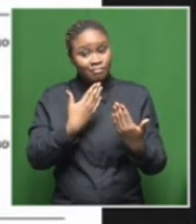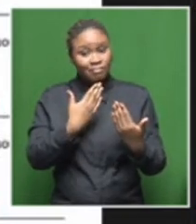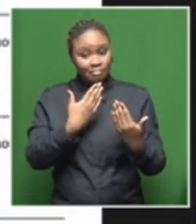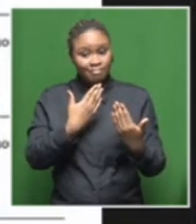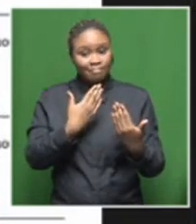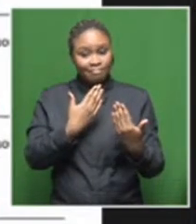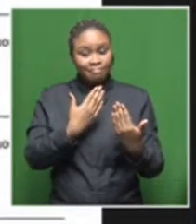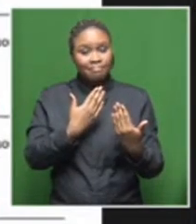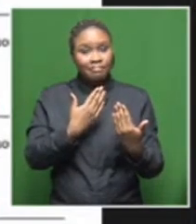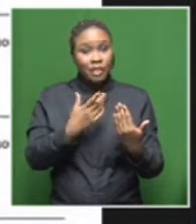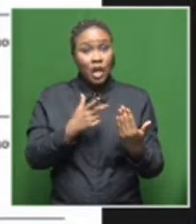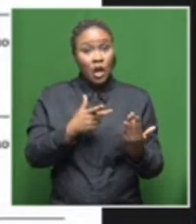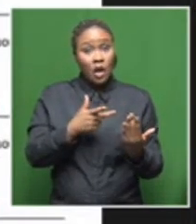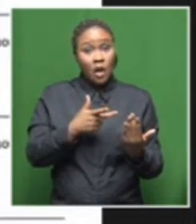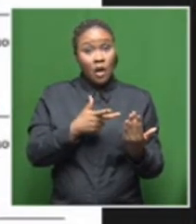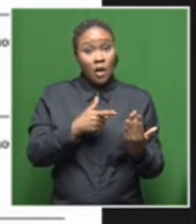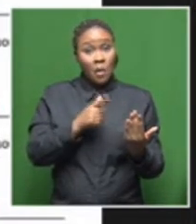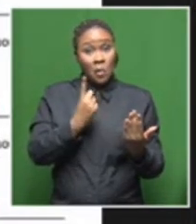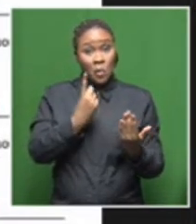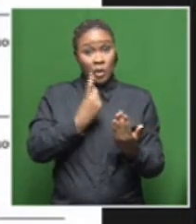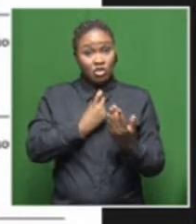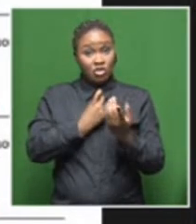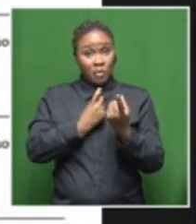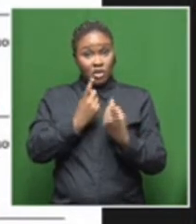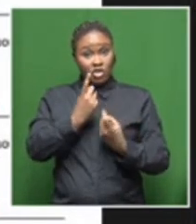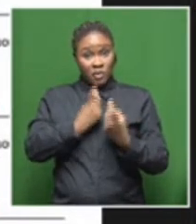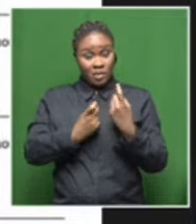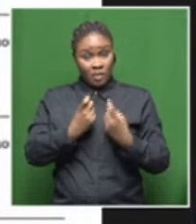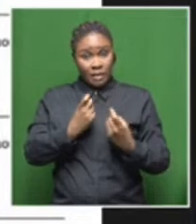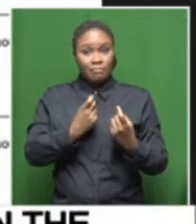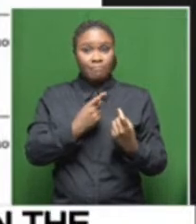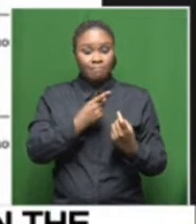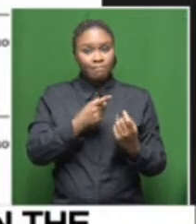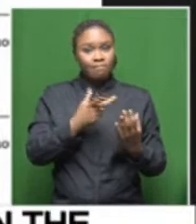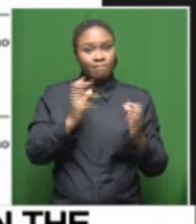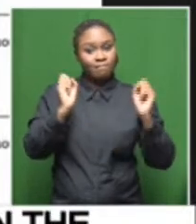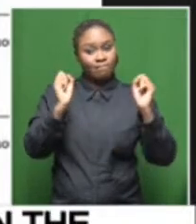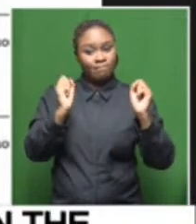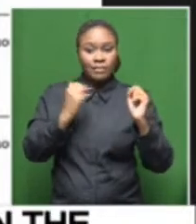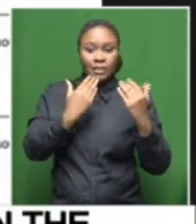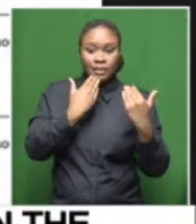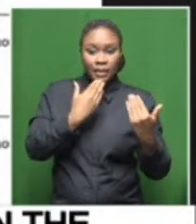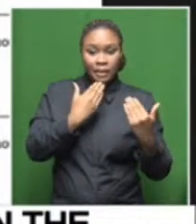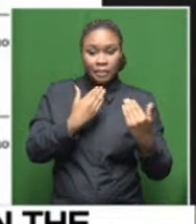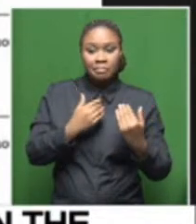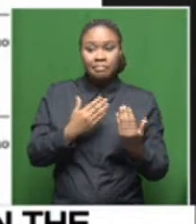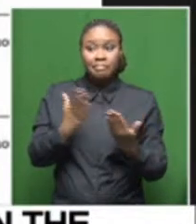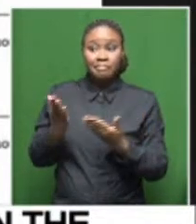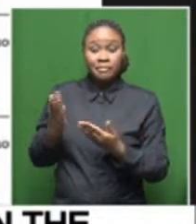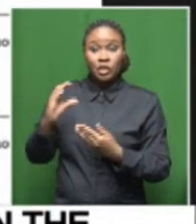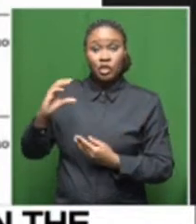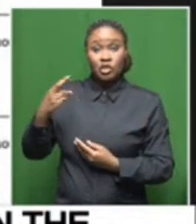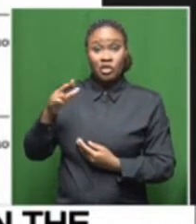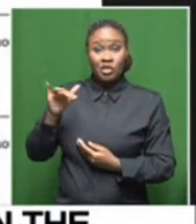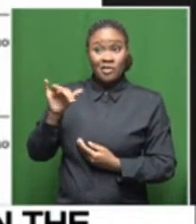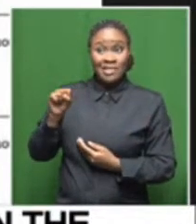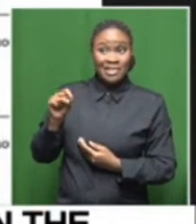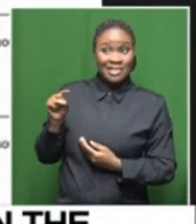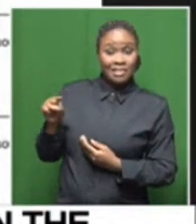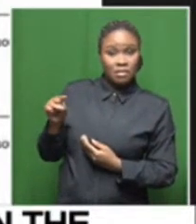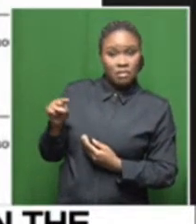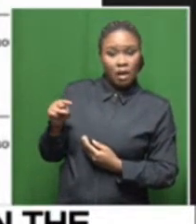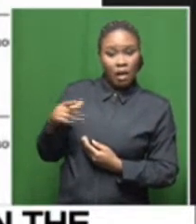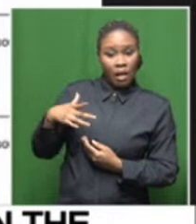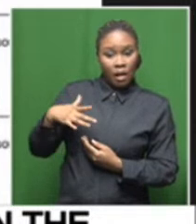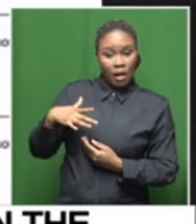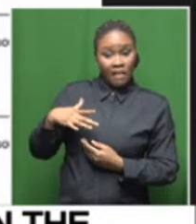Just looking at the questions. Can I ask Dr. Crisp if he could deal